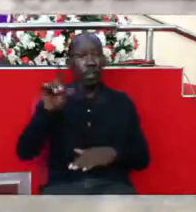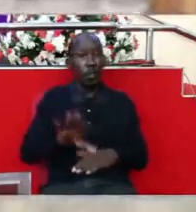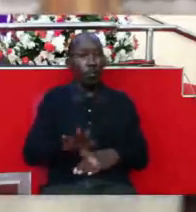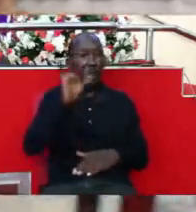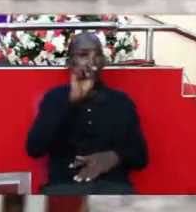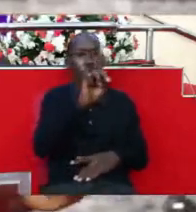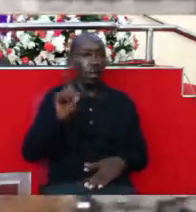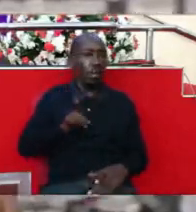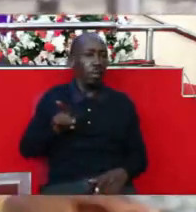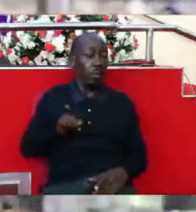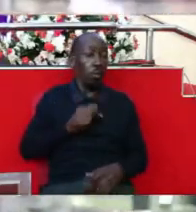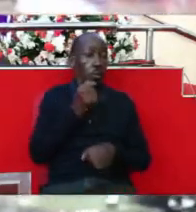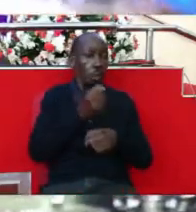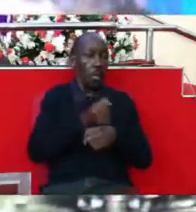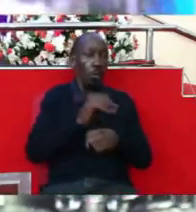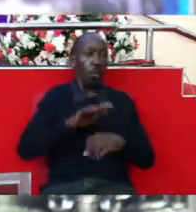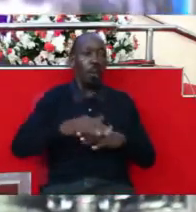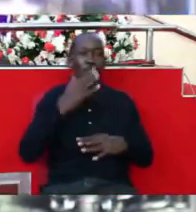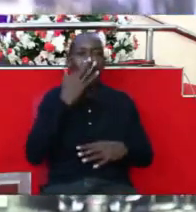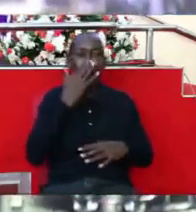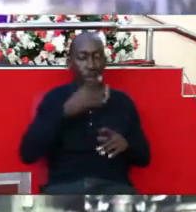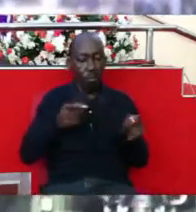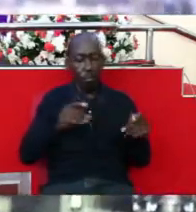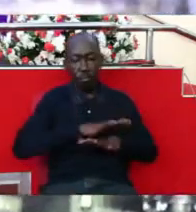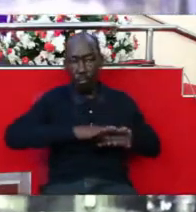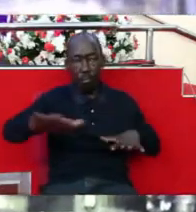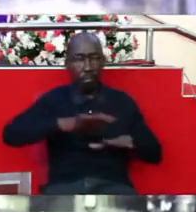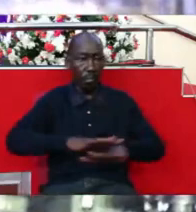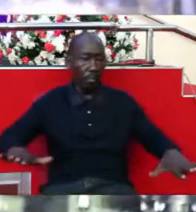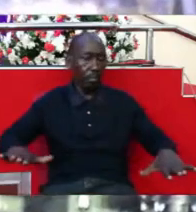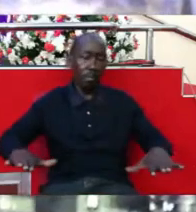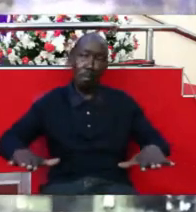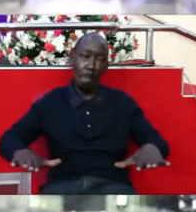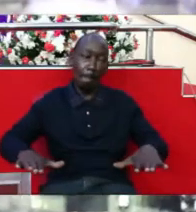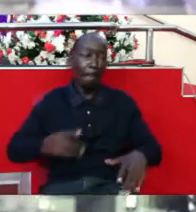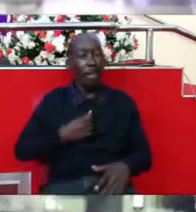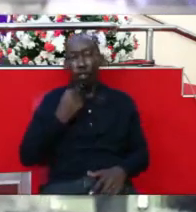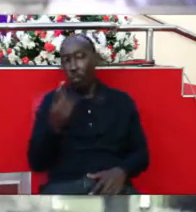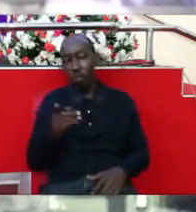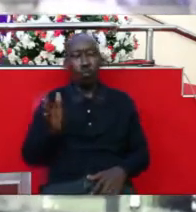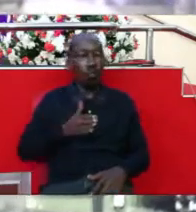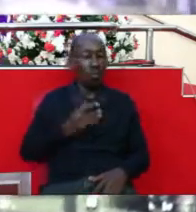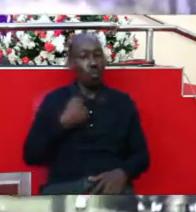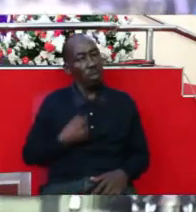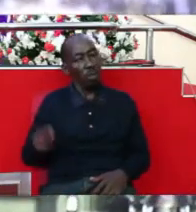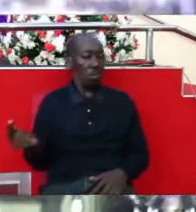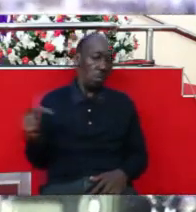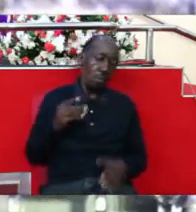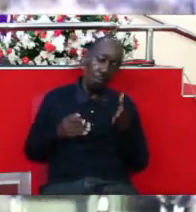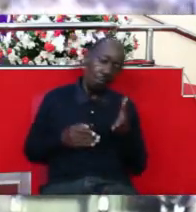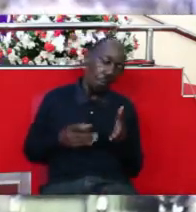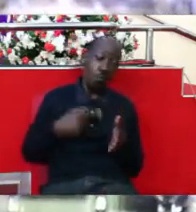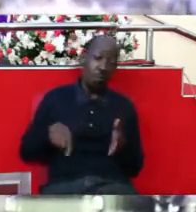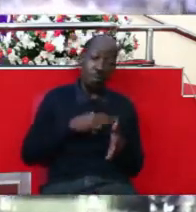lady working on a flower bed. And I told her, we have come here and